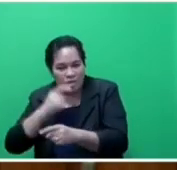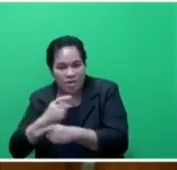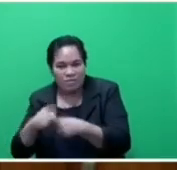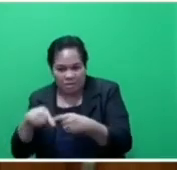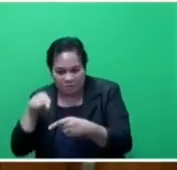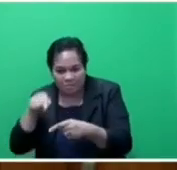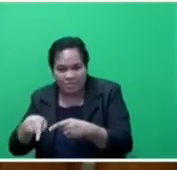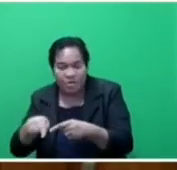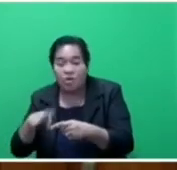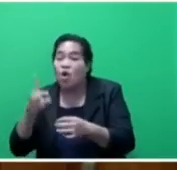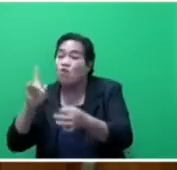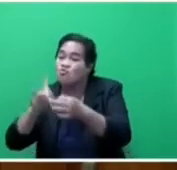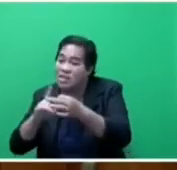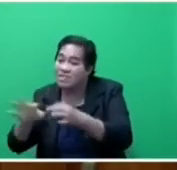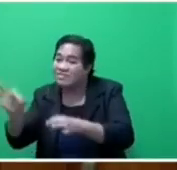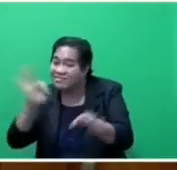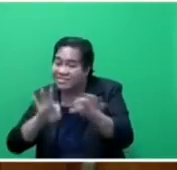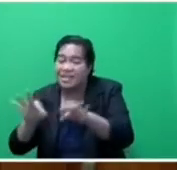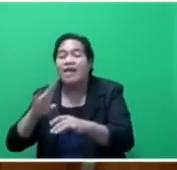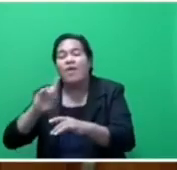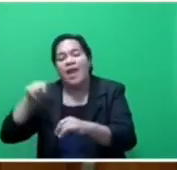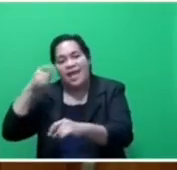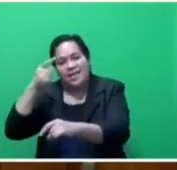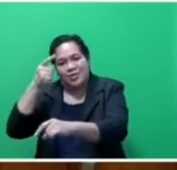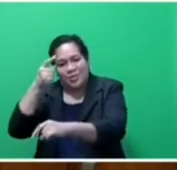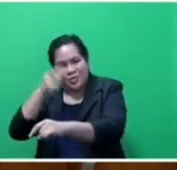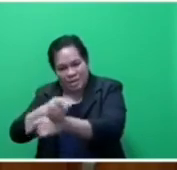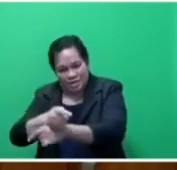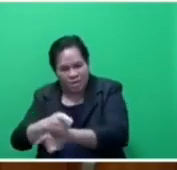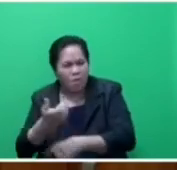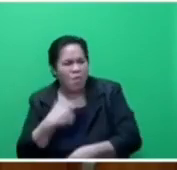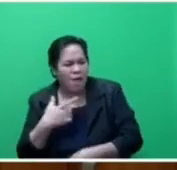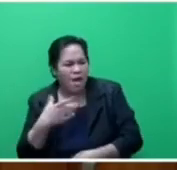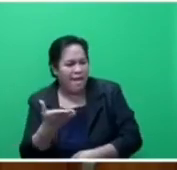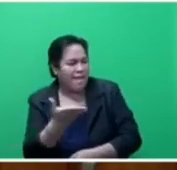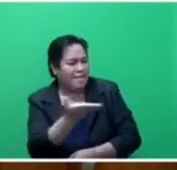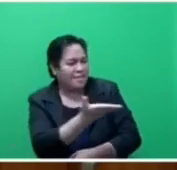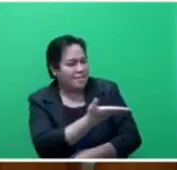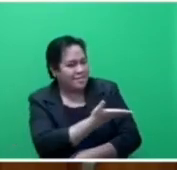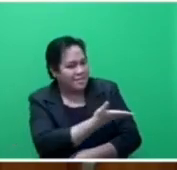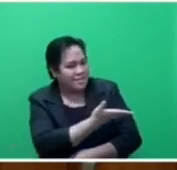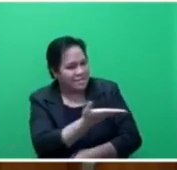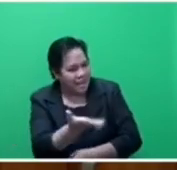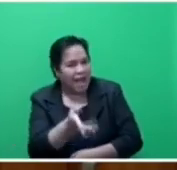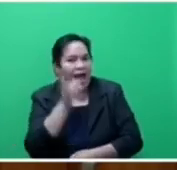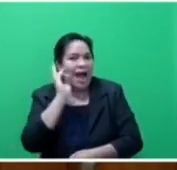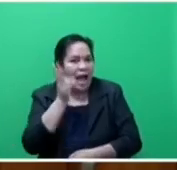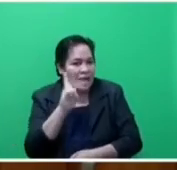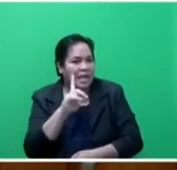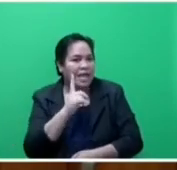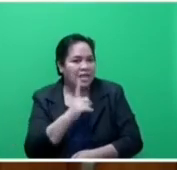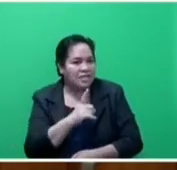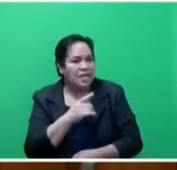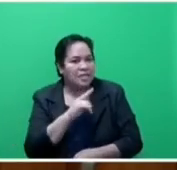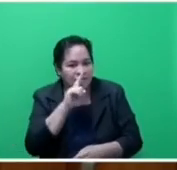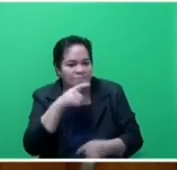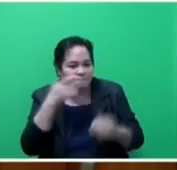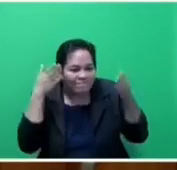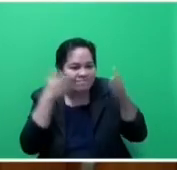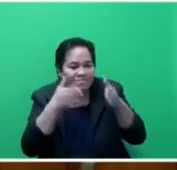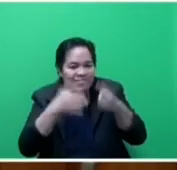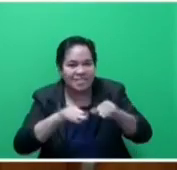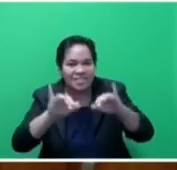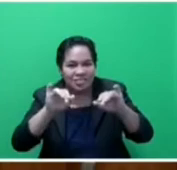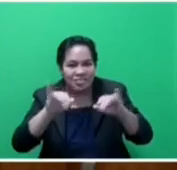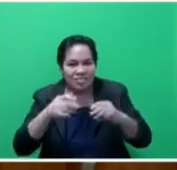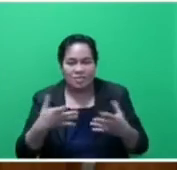questions, everything in the Parliament next week. So why are the members just deliberating on that point now and